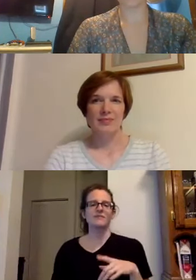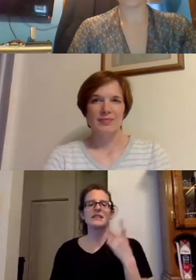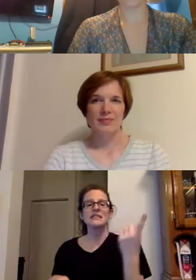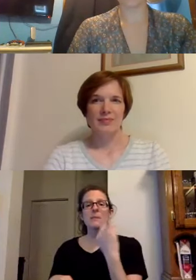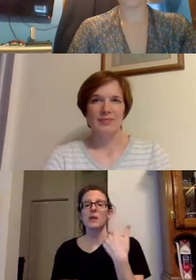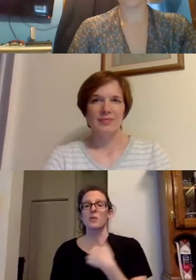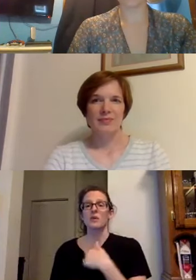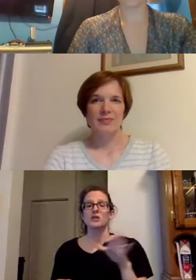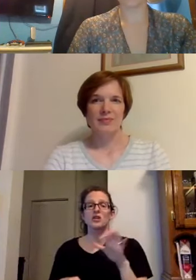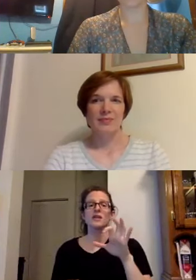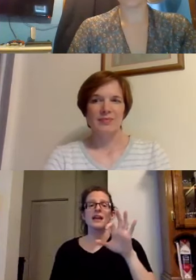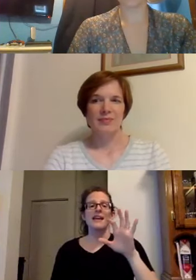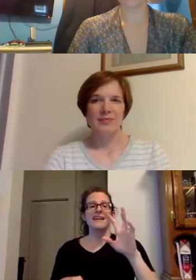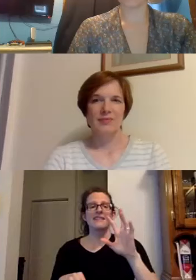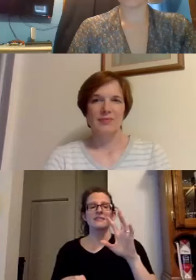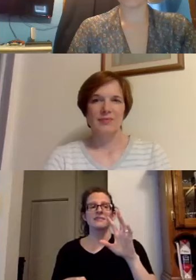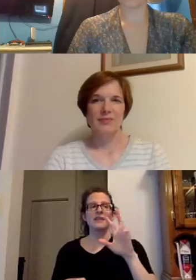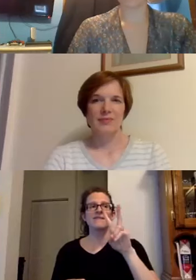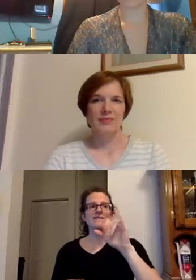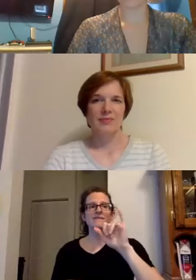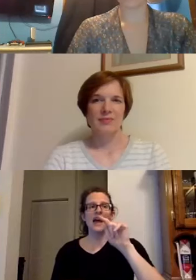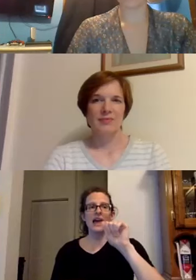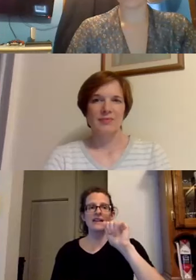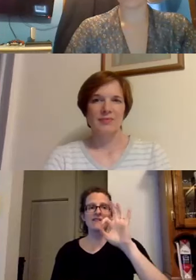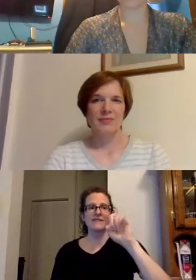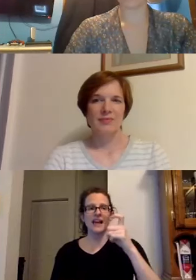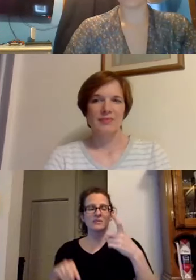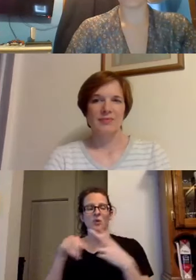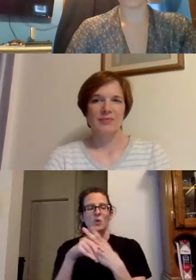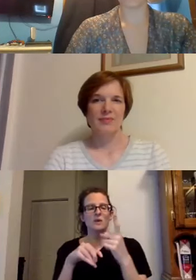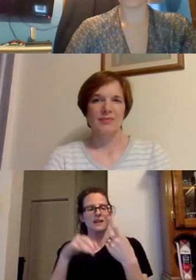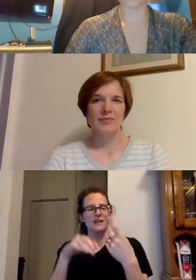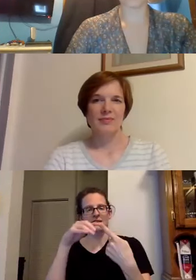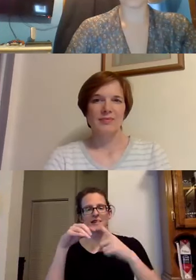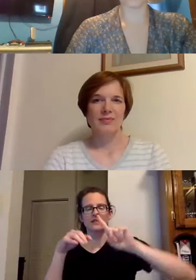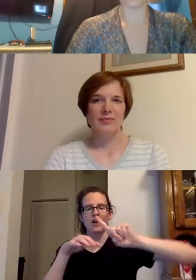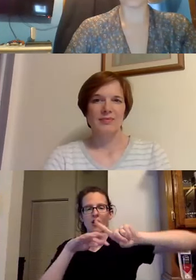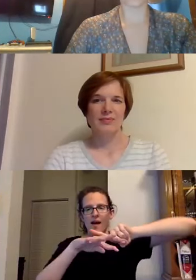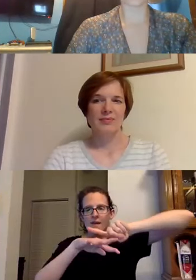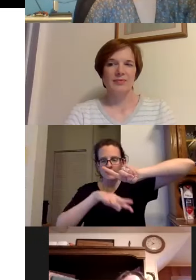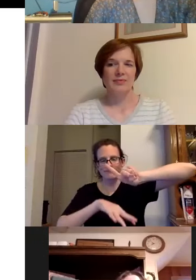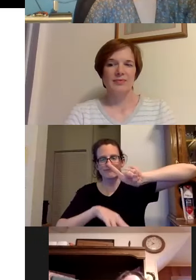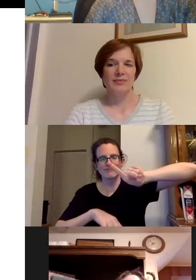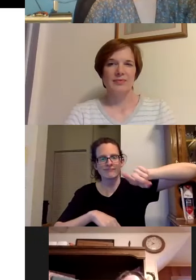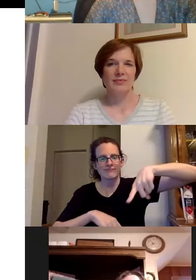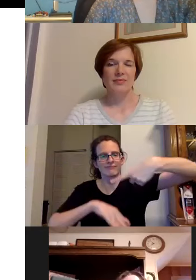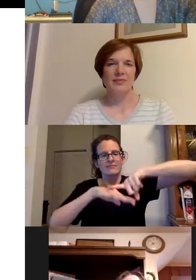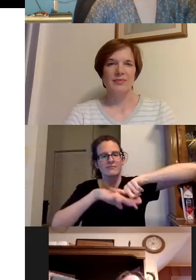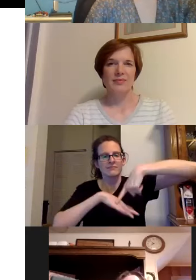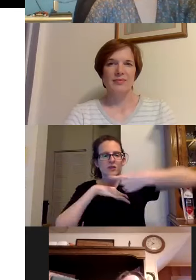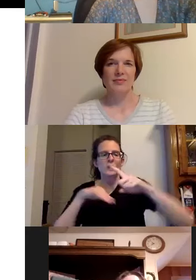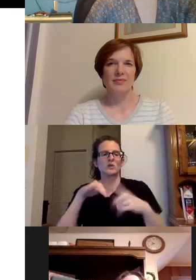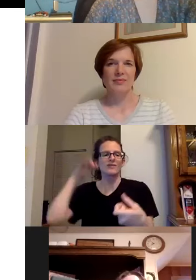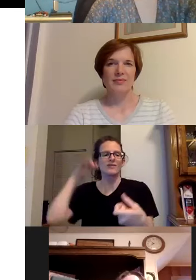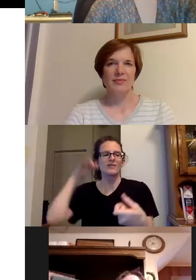start on the finger pads, then we roll over to the tips, and then we flip over to the nails. And that creates a stimulation that is